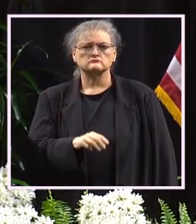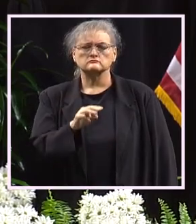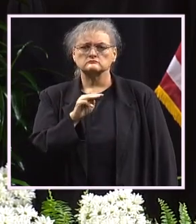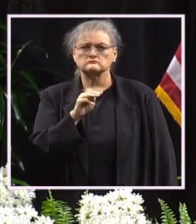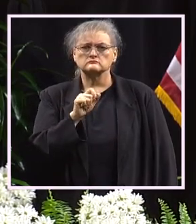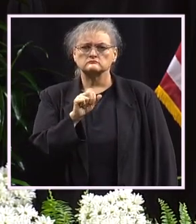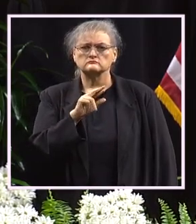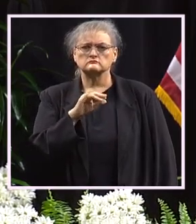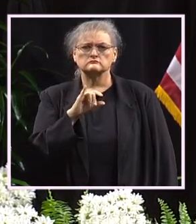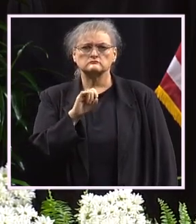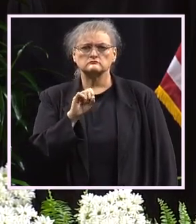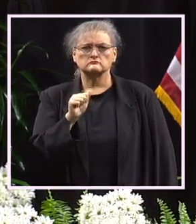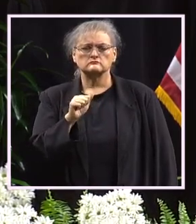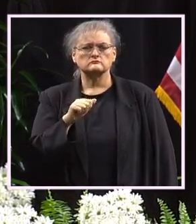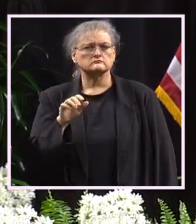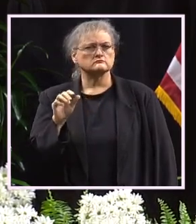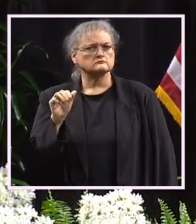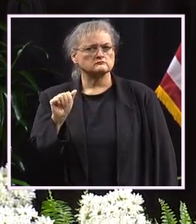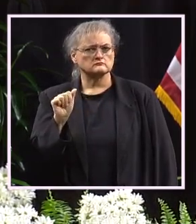Marissa Paz Alvarado.